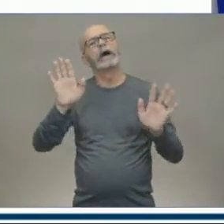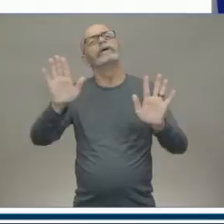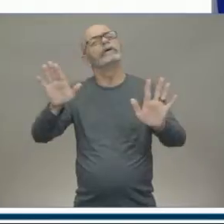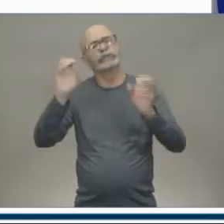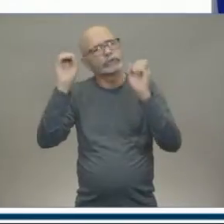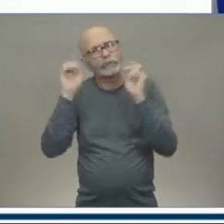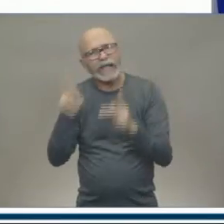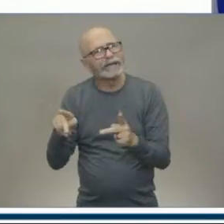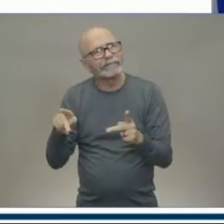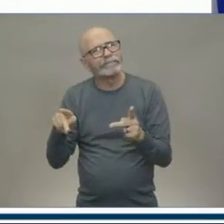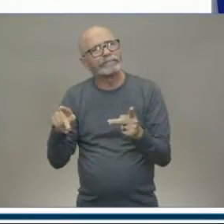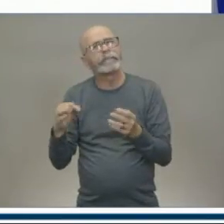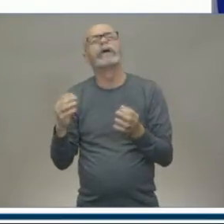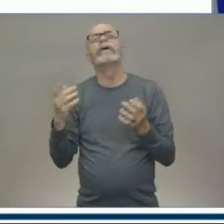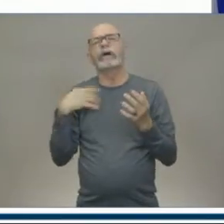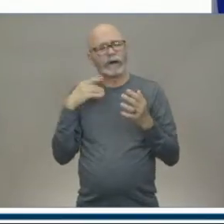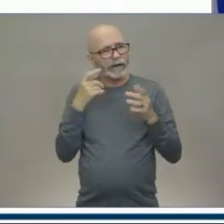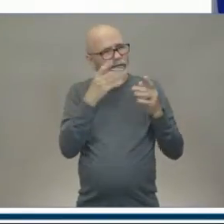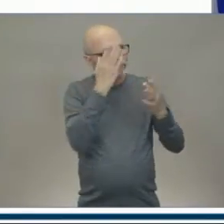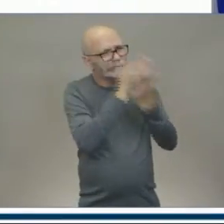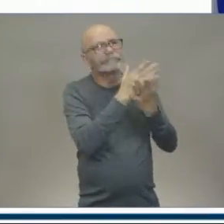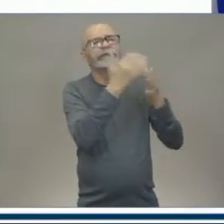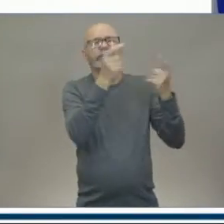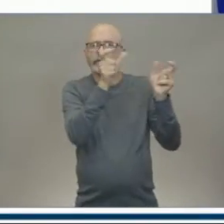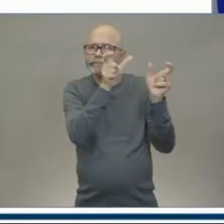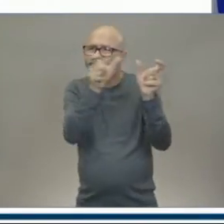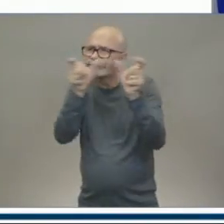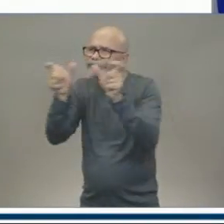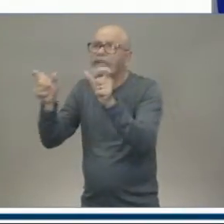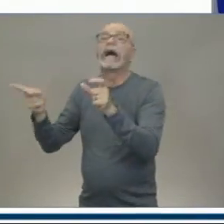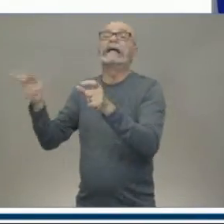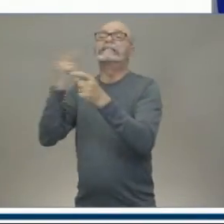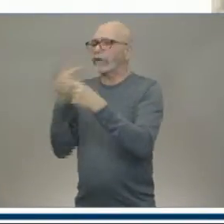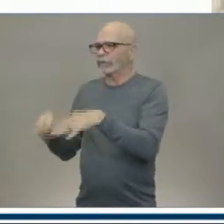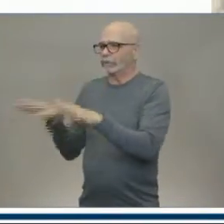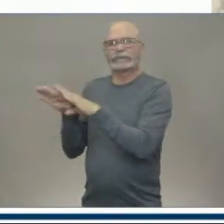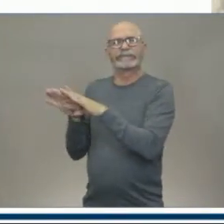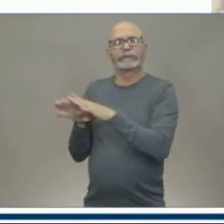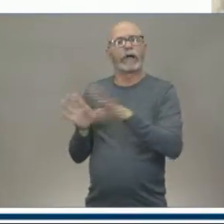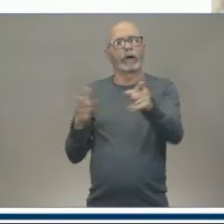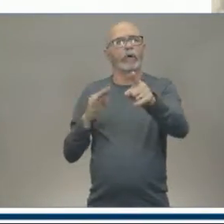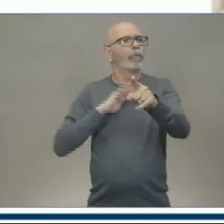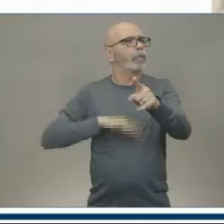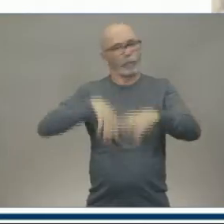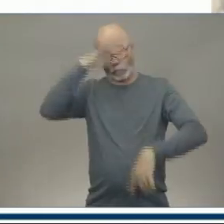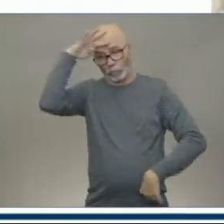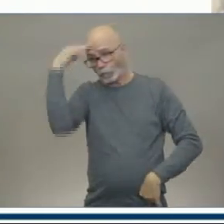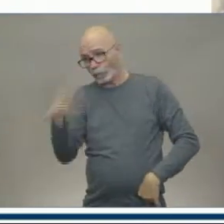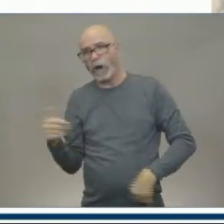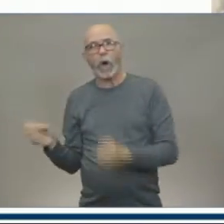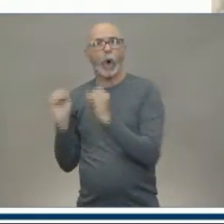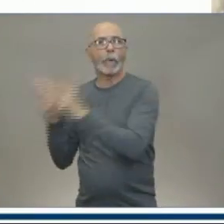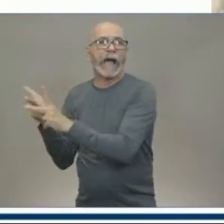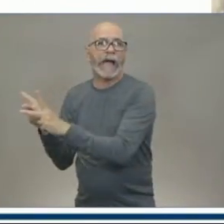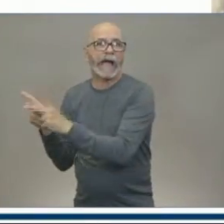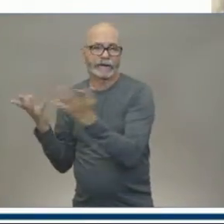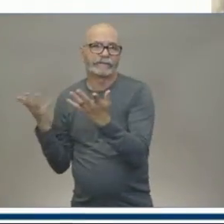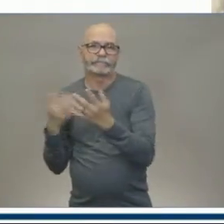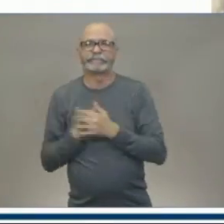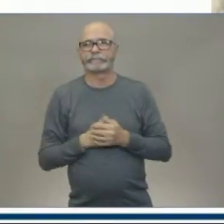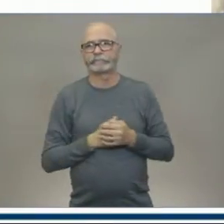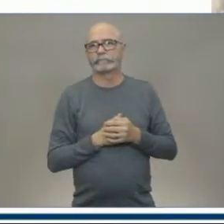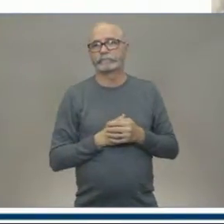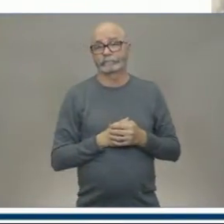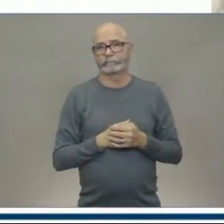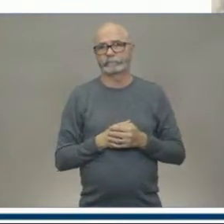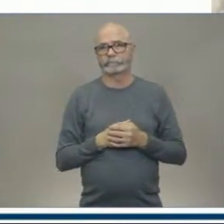them and respond to the circumstances that are happening in their particular school community. Go ahead with your follow-up, Graham. Yeah, so with this happening at Auburn High and Graham